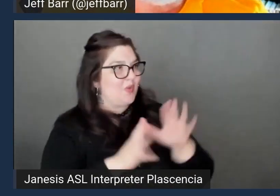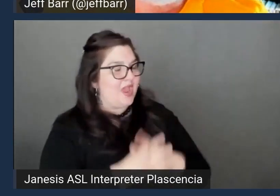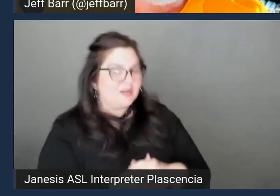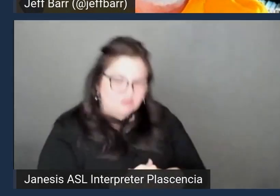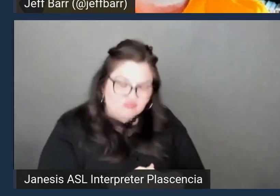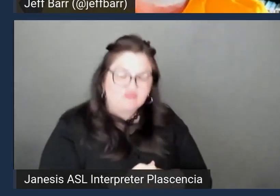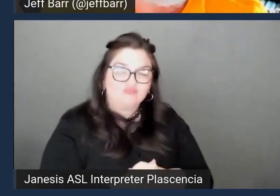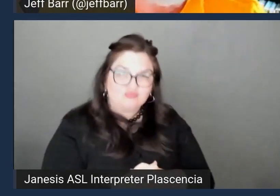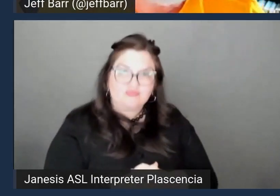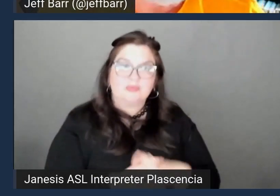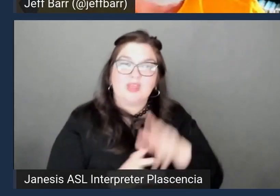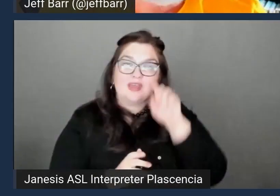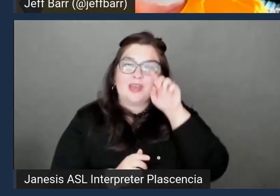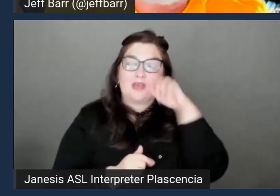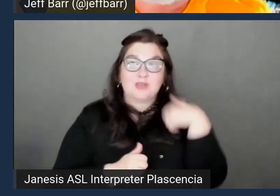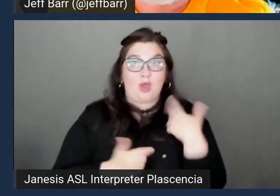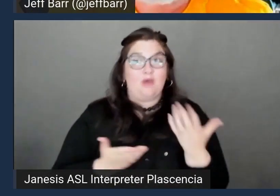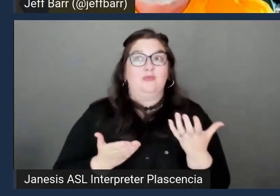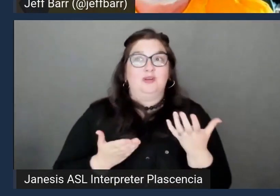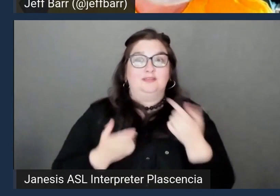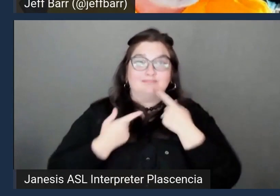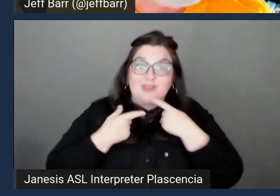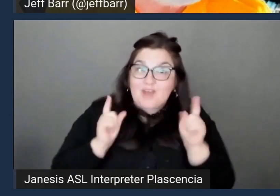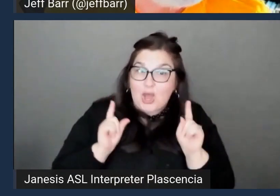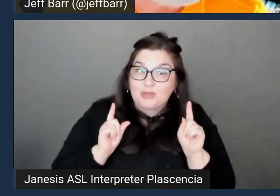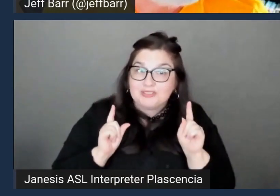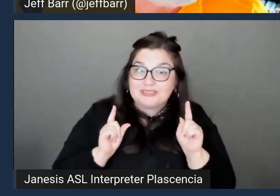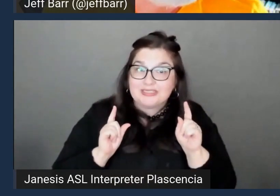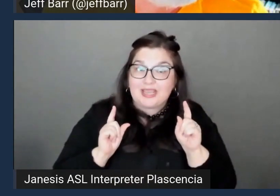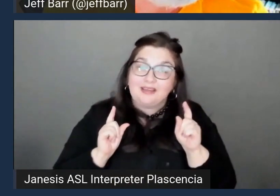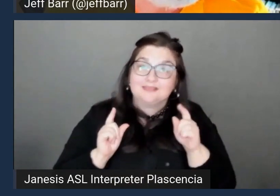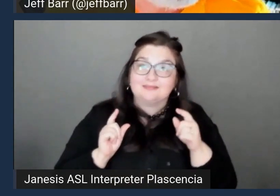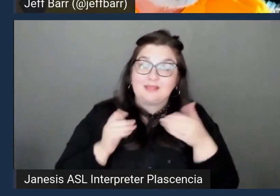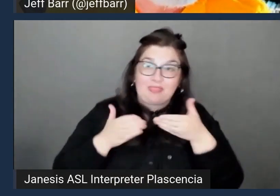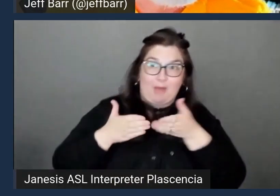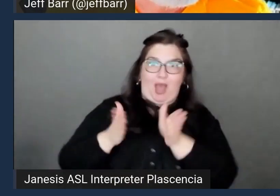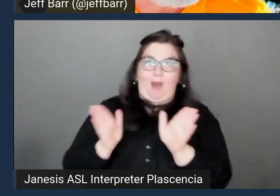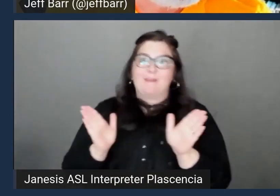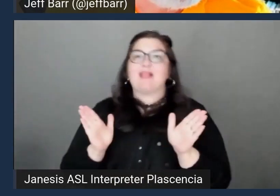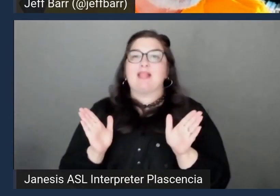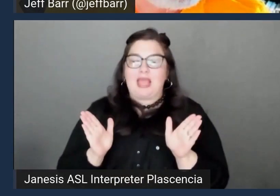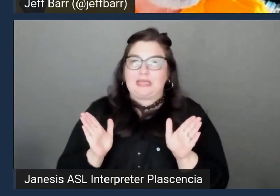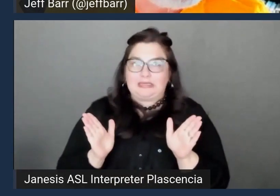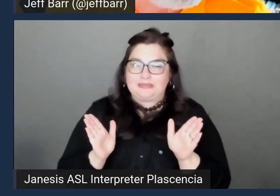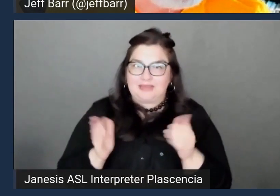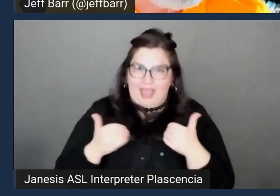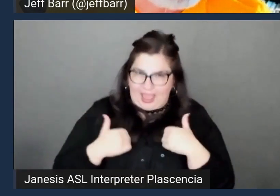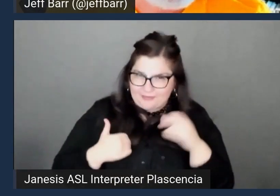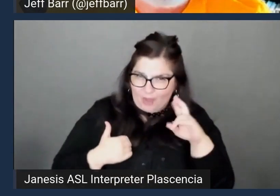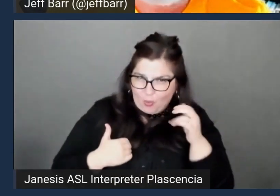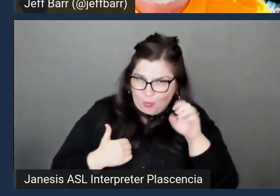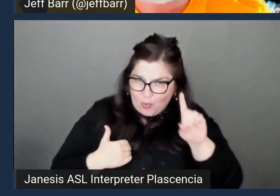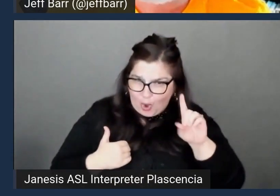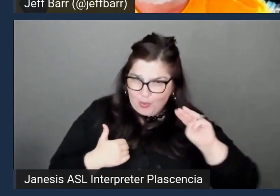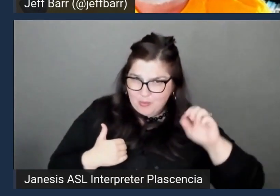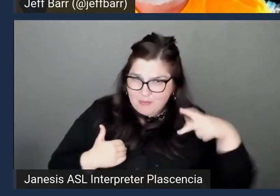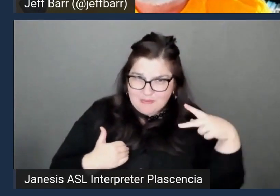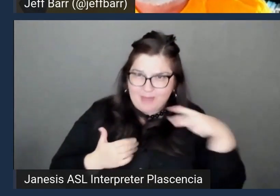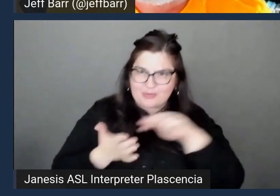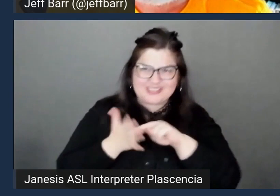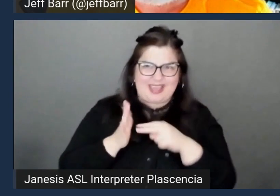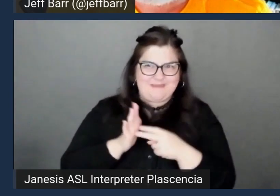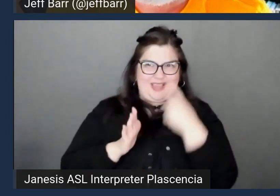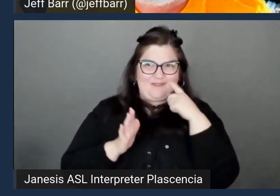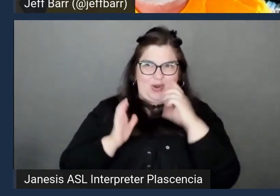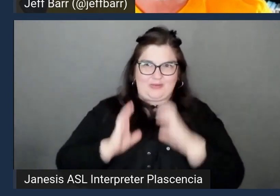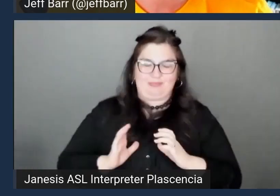we're developing this in public. Is there a public roadmap, and what does that mean for our customers? Oh, what a